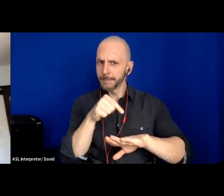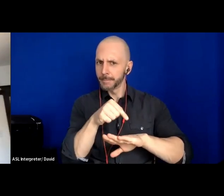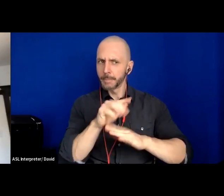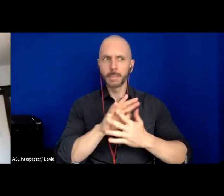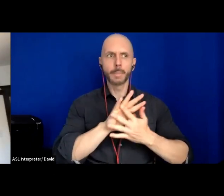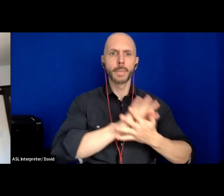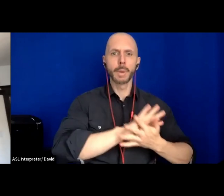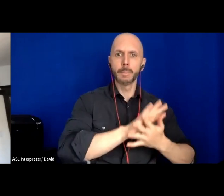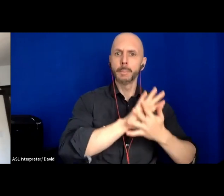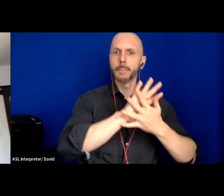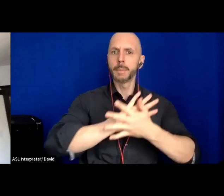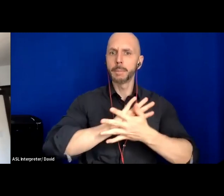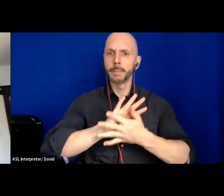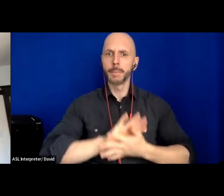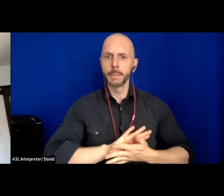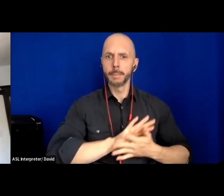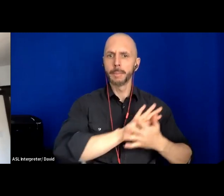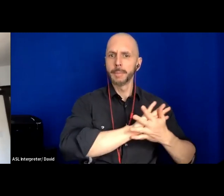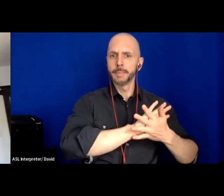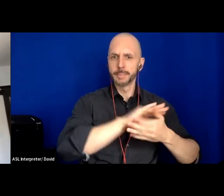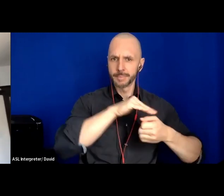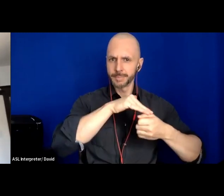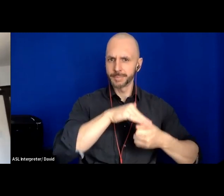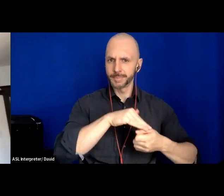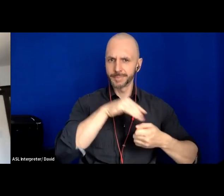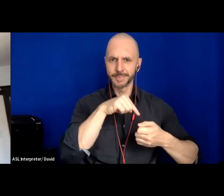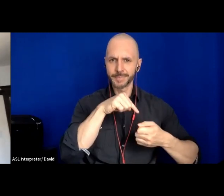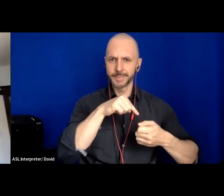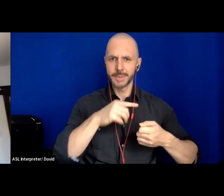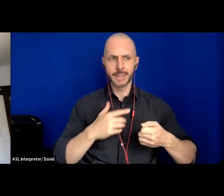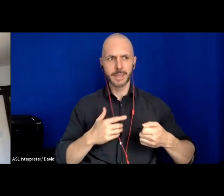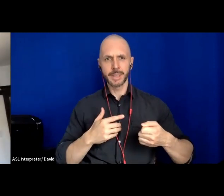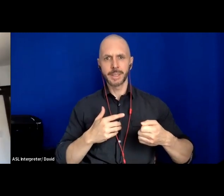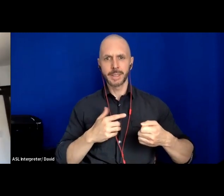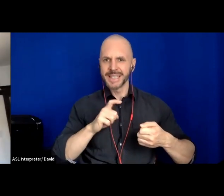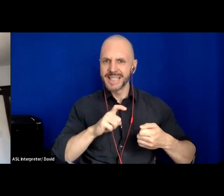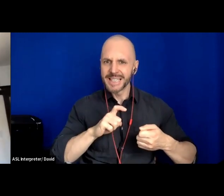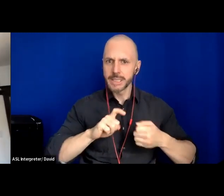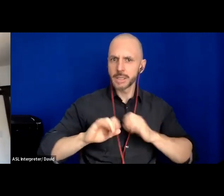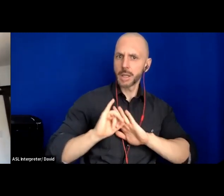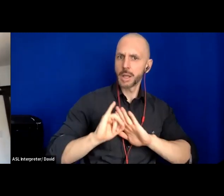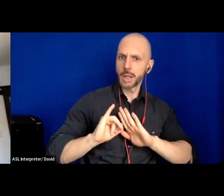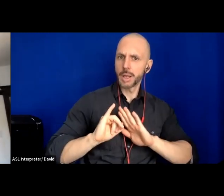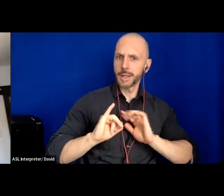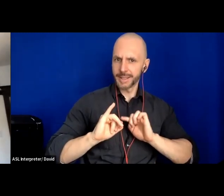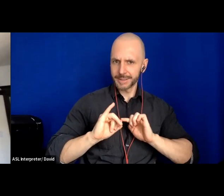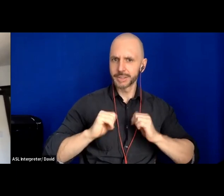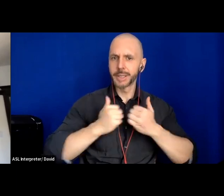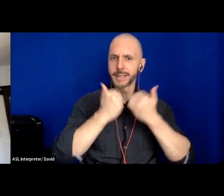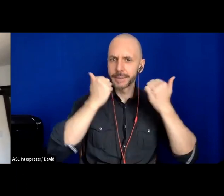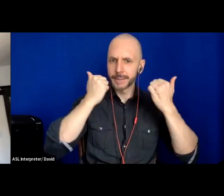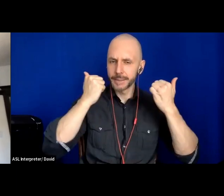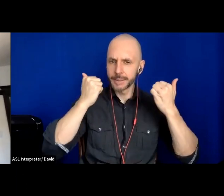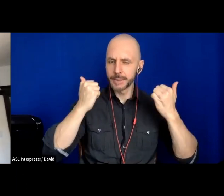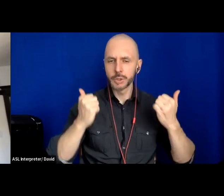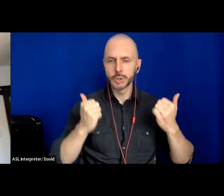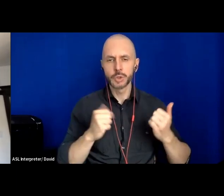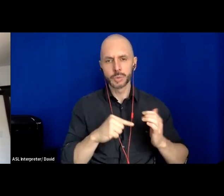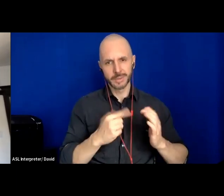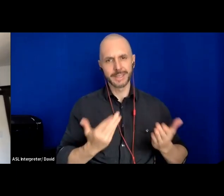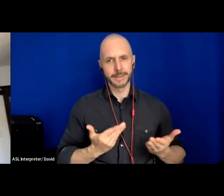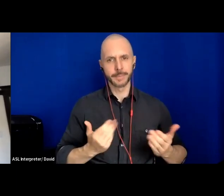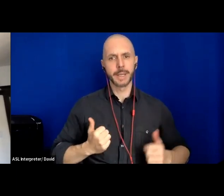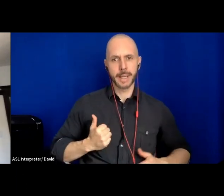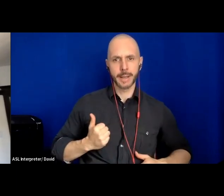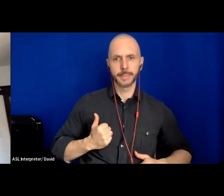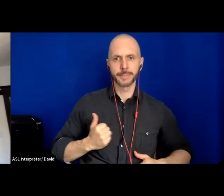makes it sometimes challenging in Canada. Is it's taken us a long time to have the explicit conversations. It's also a good example in Canada is that